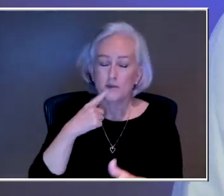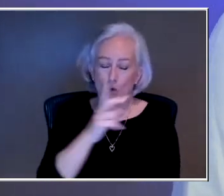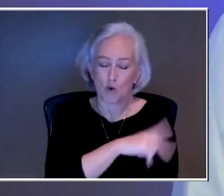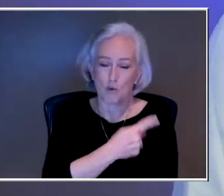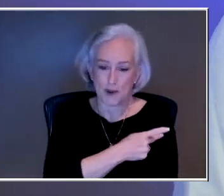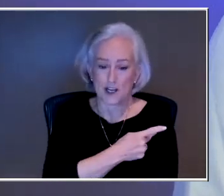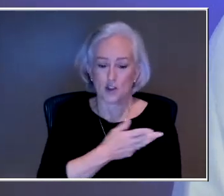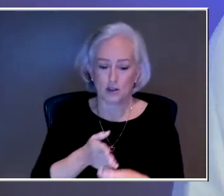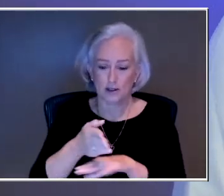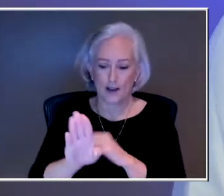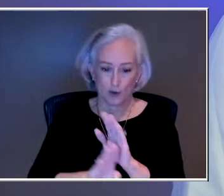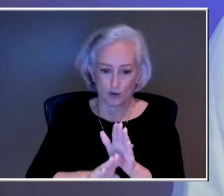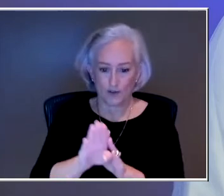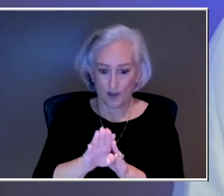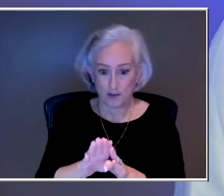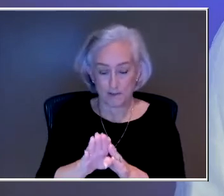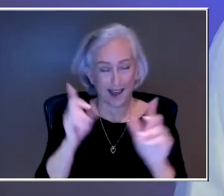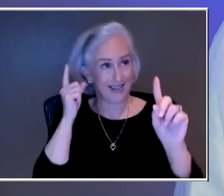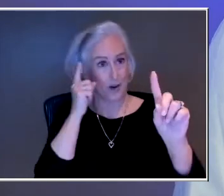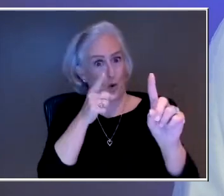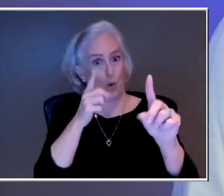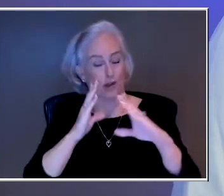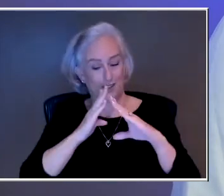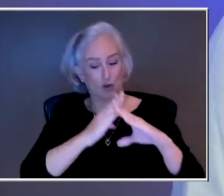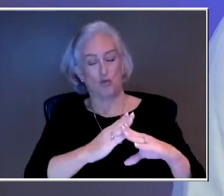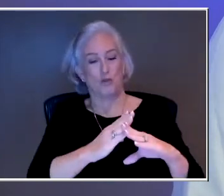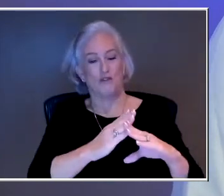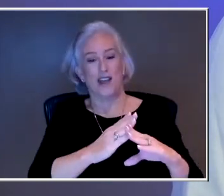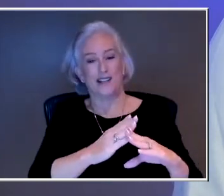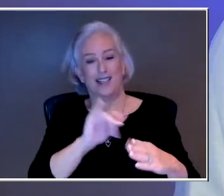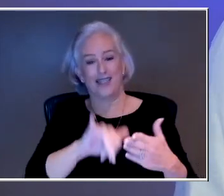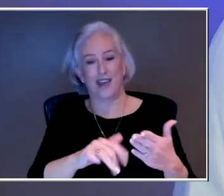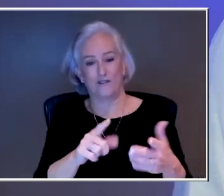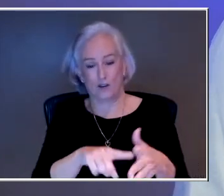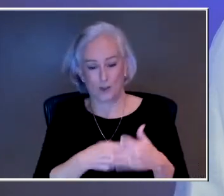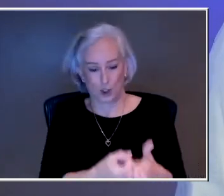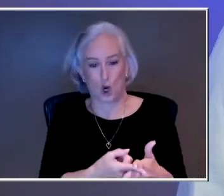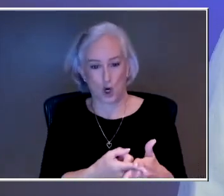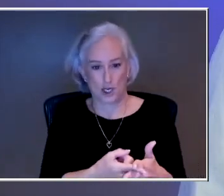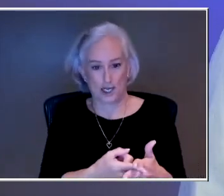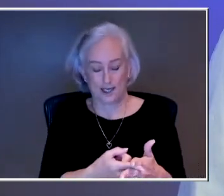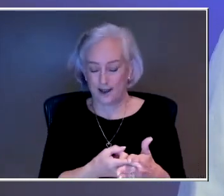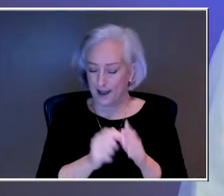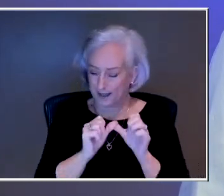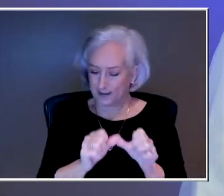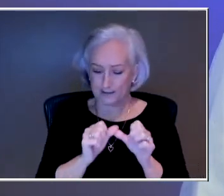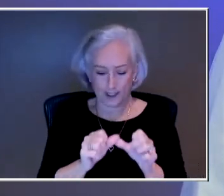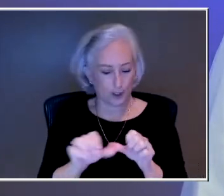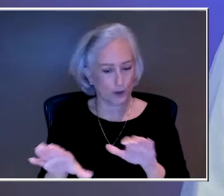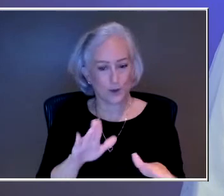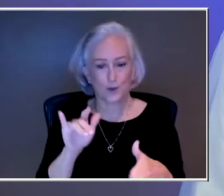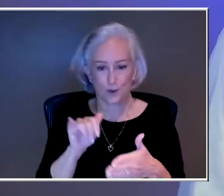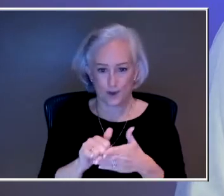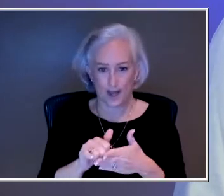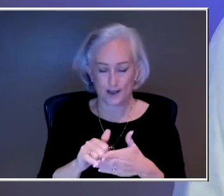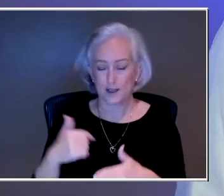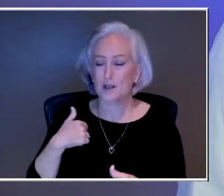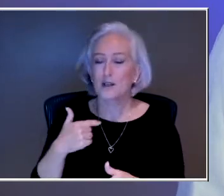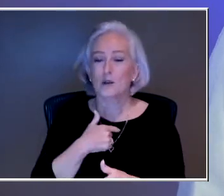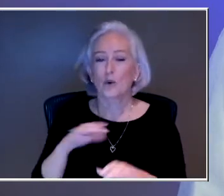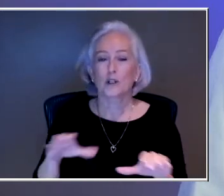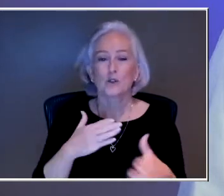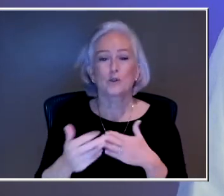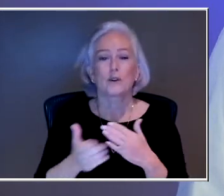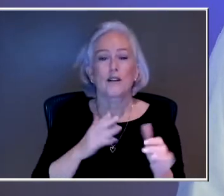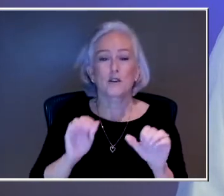to prevent it is where we need to be, and to continue to push that needle forward. And we're doing what we can and continue to offer as much